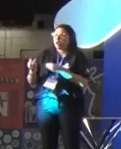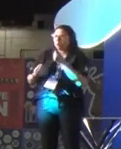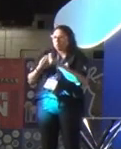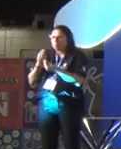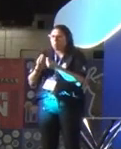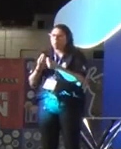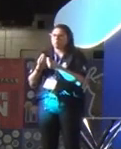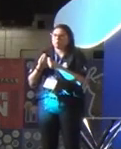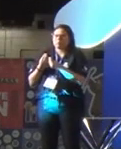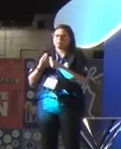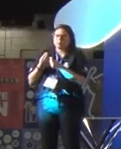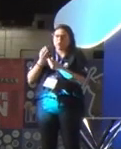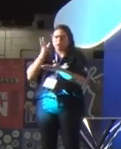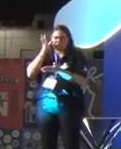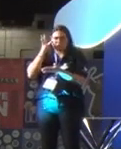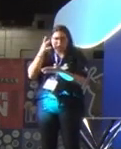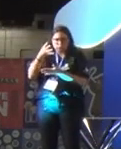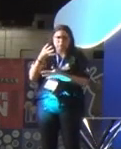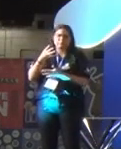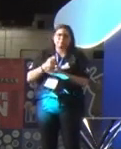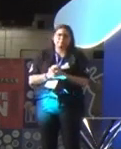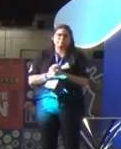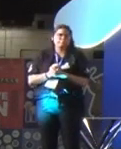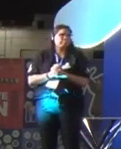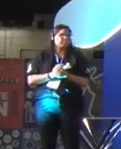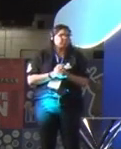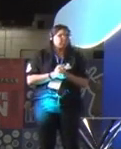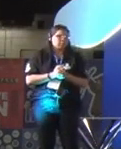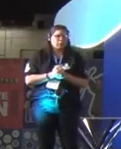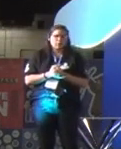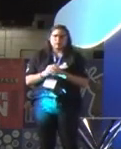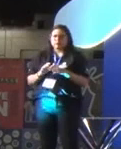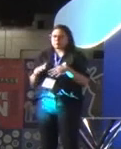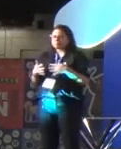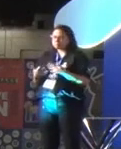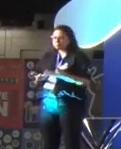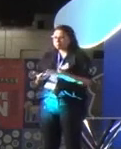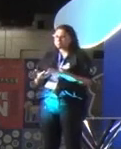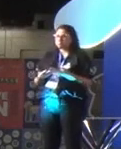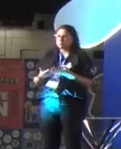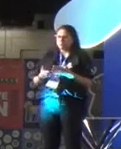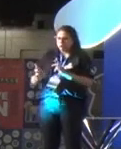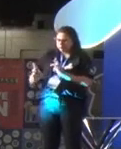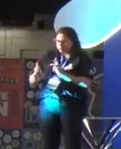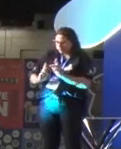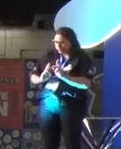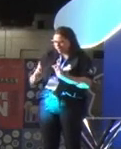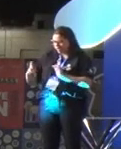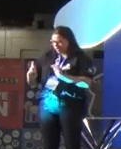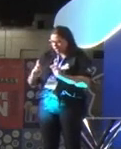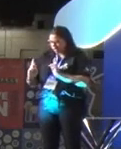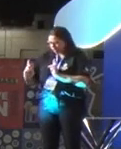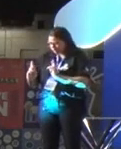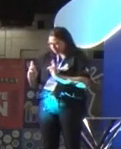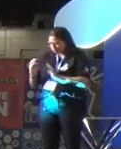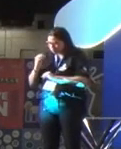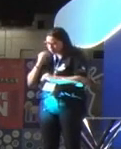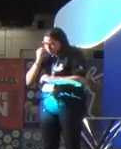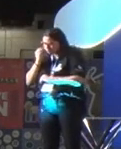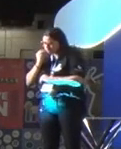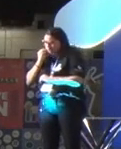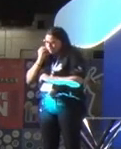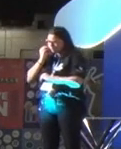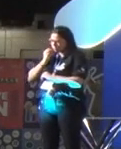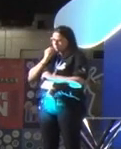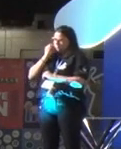that encapsulates science and the relatability of an experience that is so human to